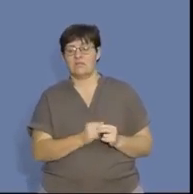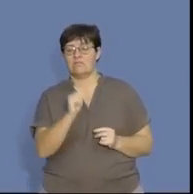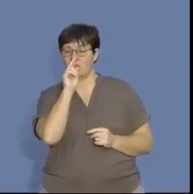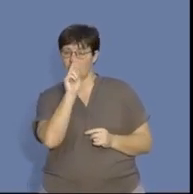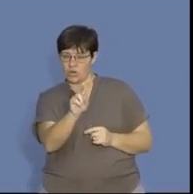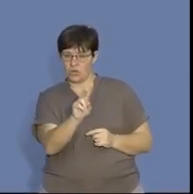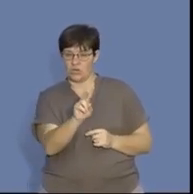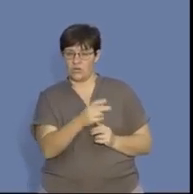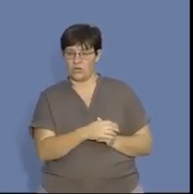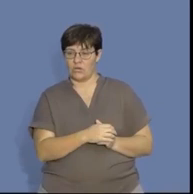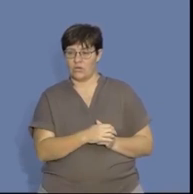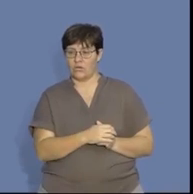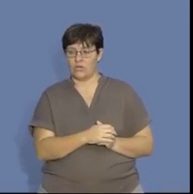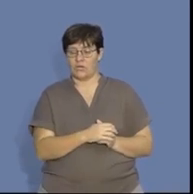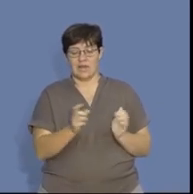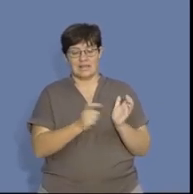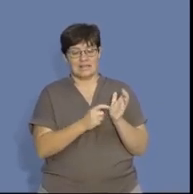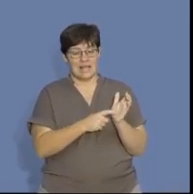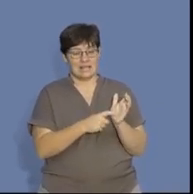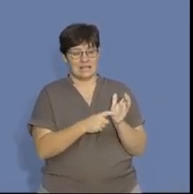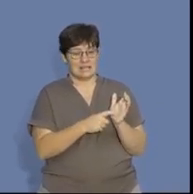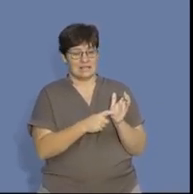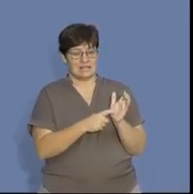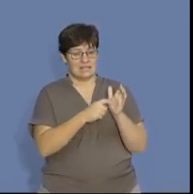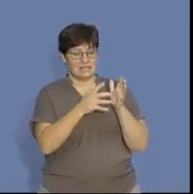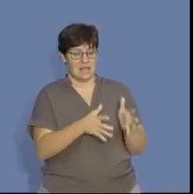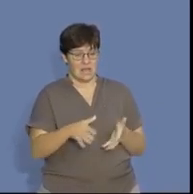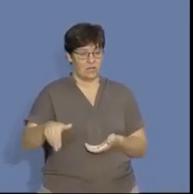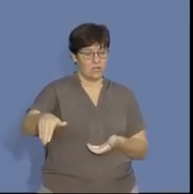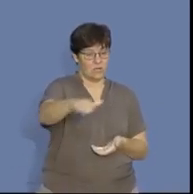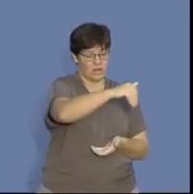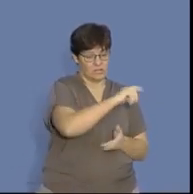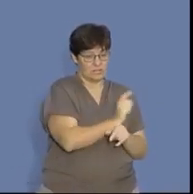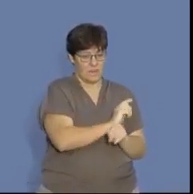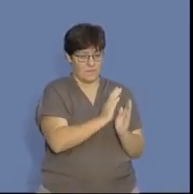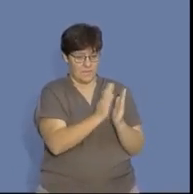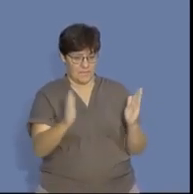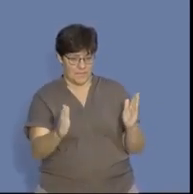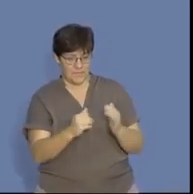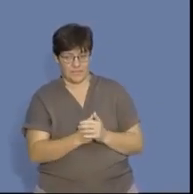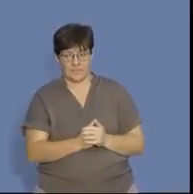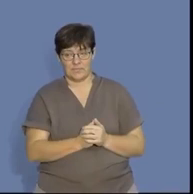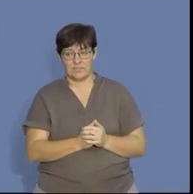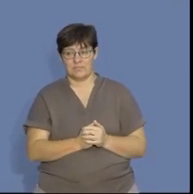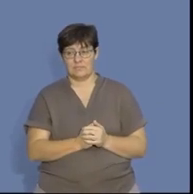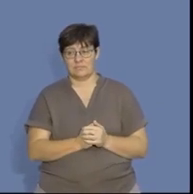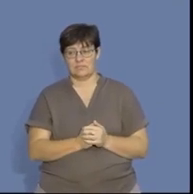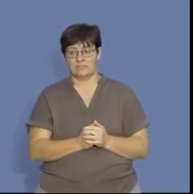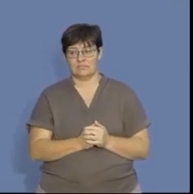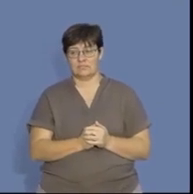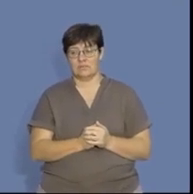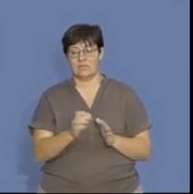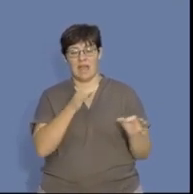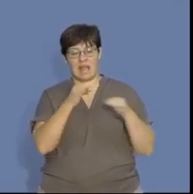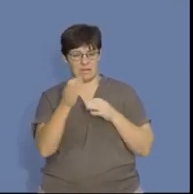look at the debt, or sorry, the debtors, not debt, the debtors collection period. Okay,